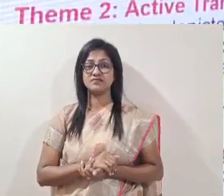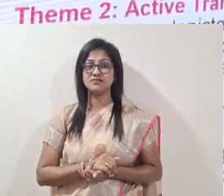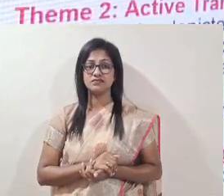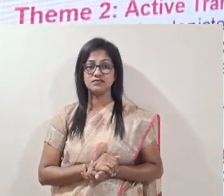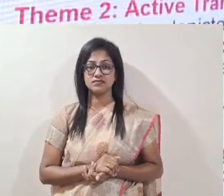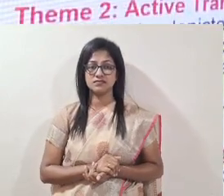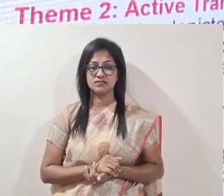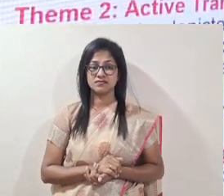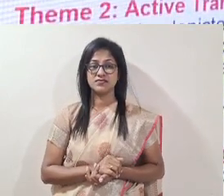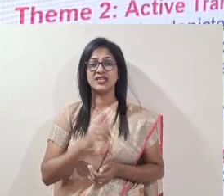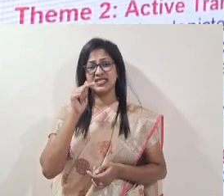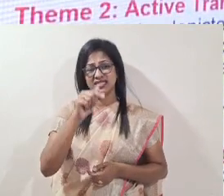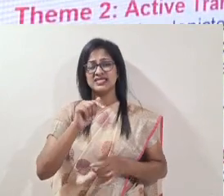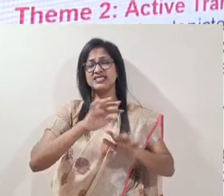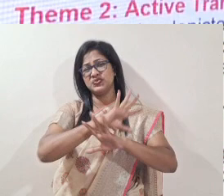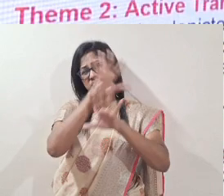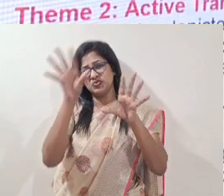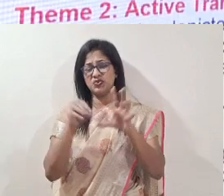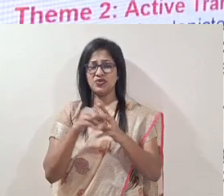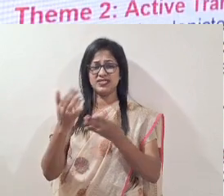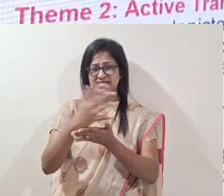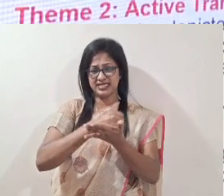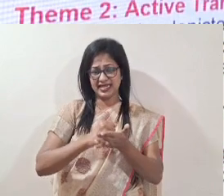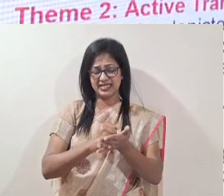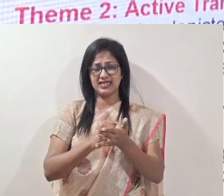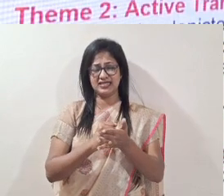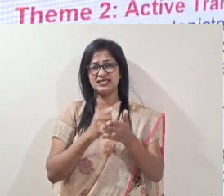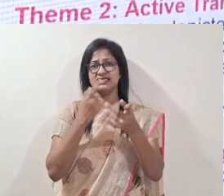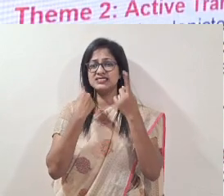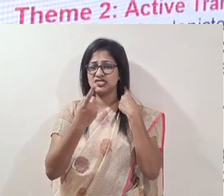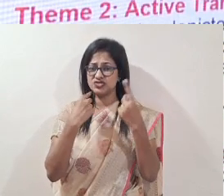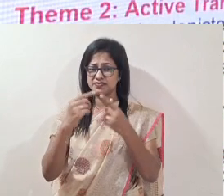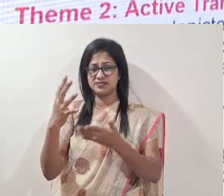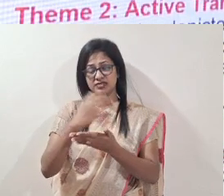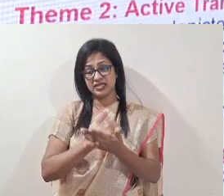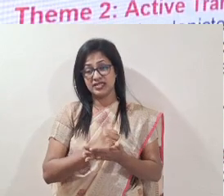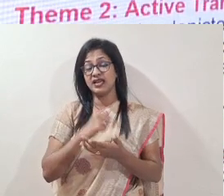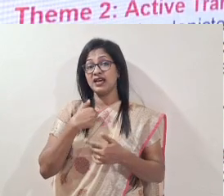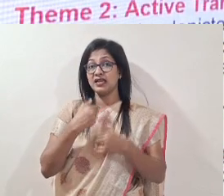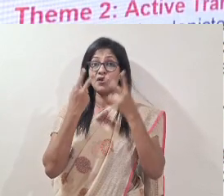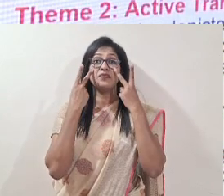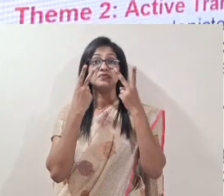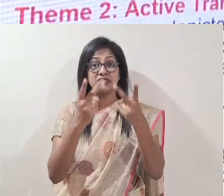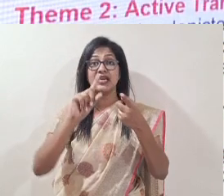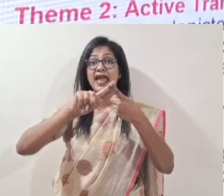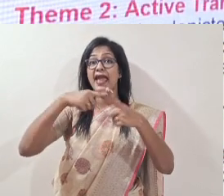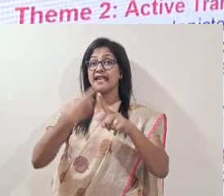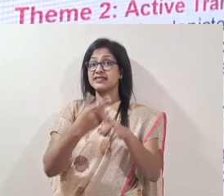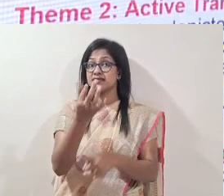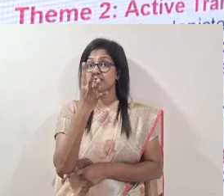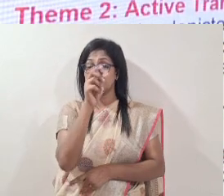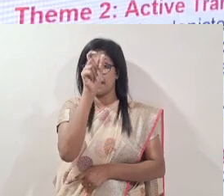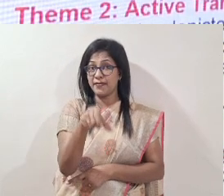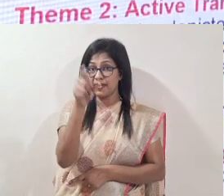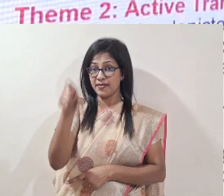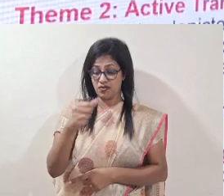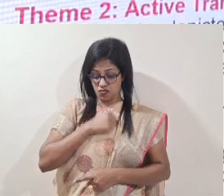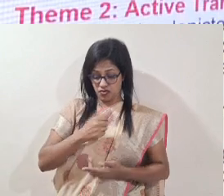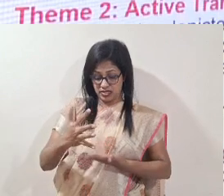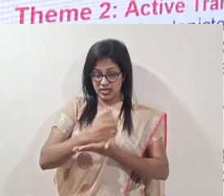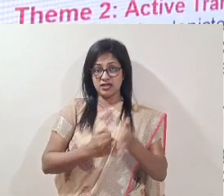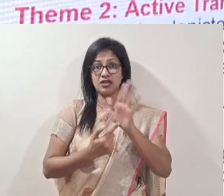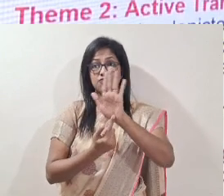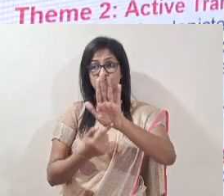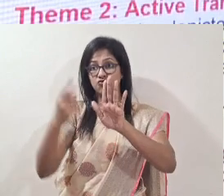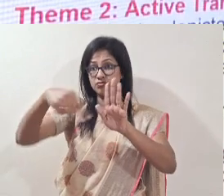So when we talk, this is all the data of survey. Now let's see what experts say, whether experts disagree with our